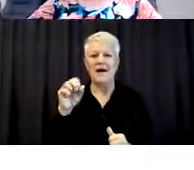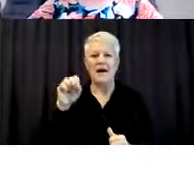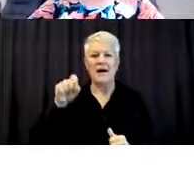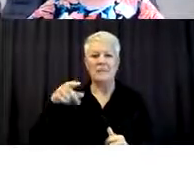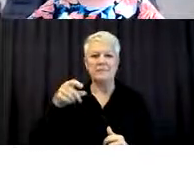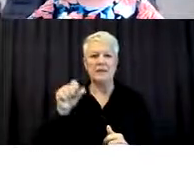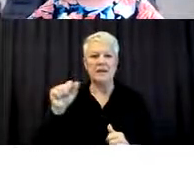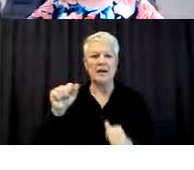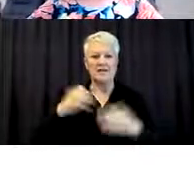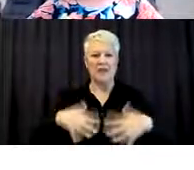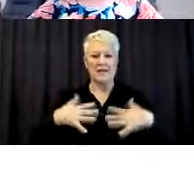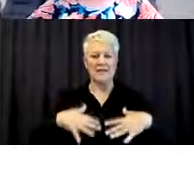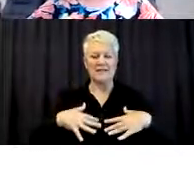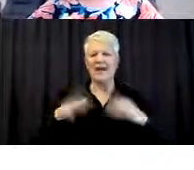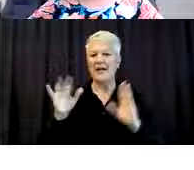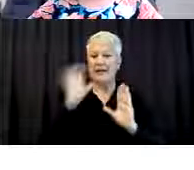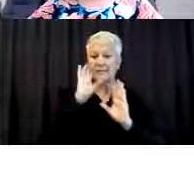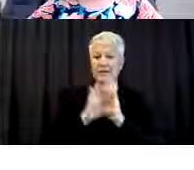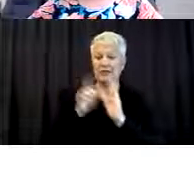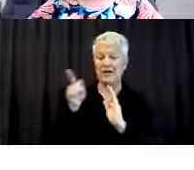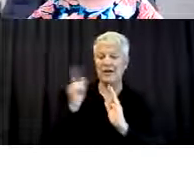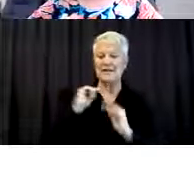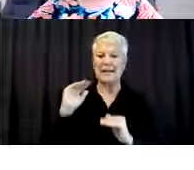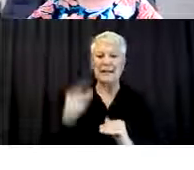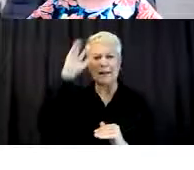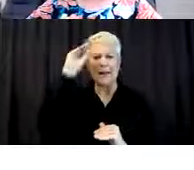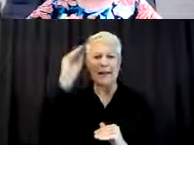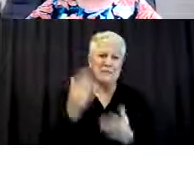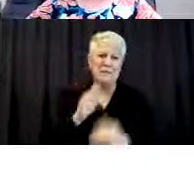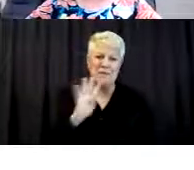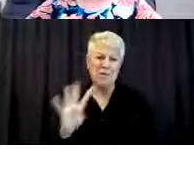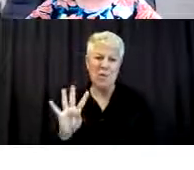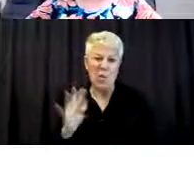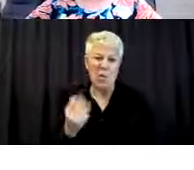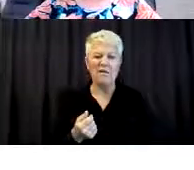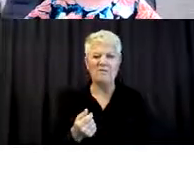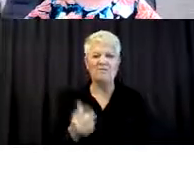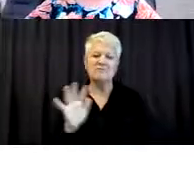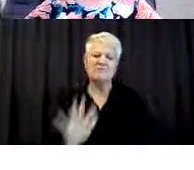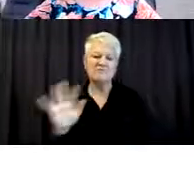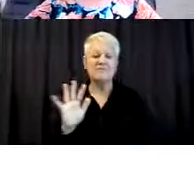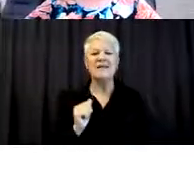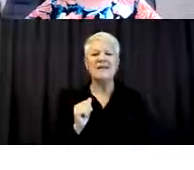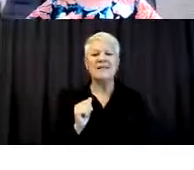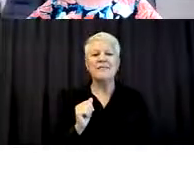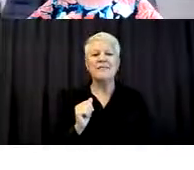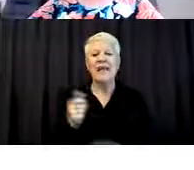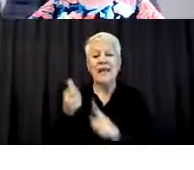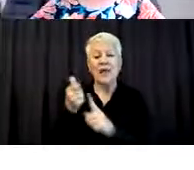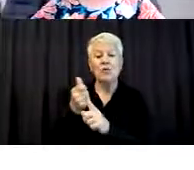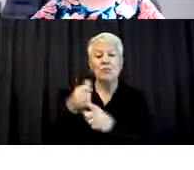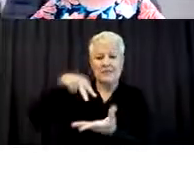address. Pictured here is a little guy, probably, I don't know, maybe 4 years old or so, who is